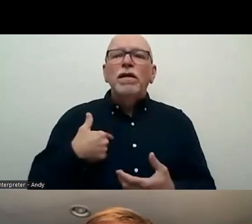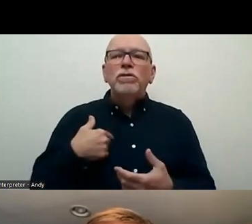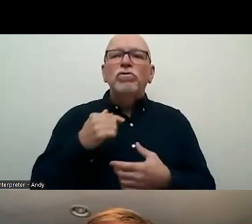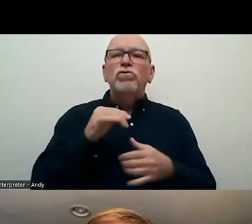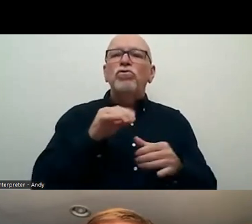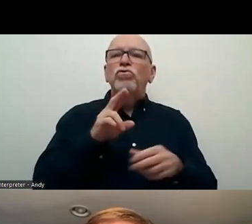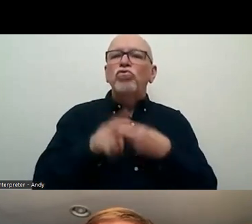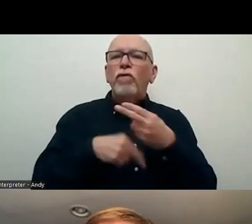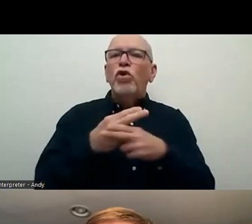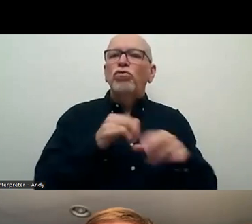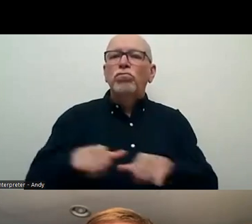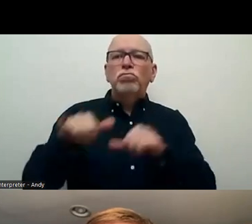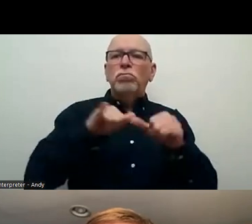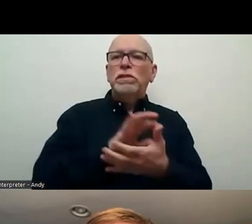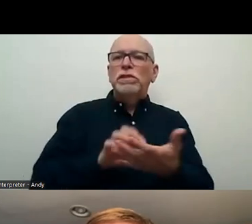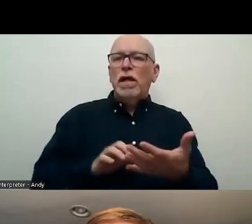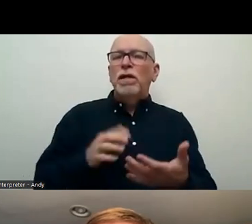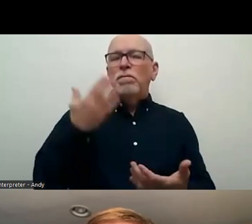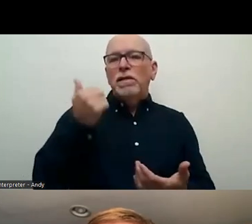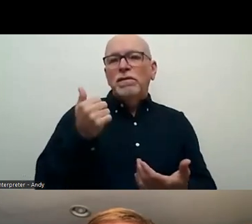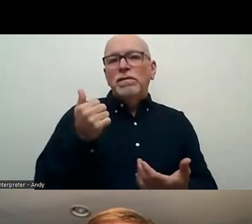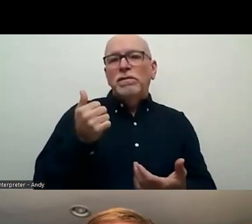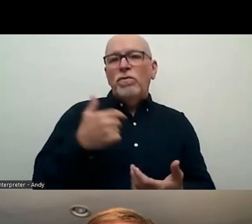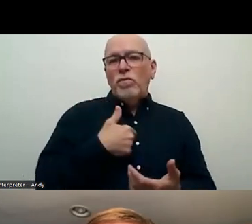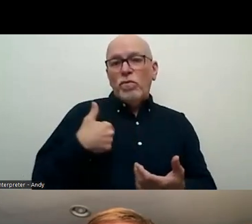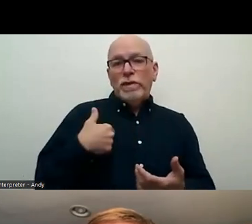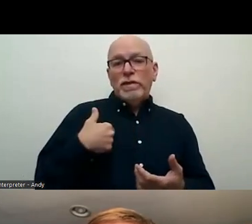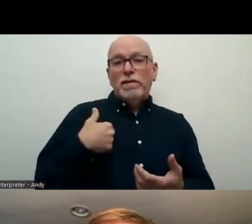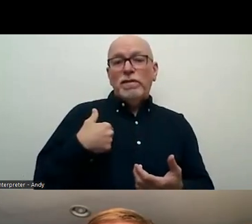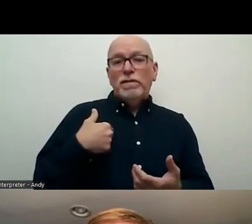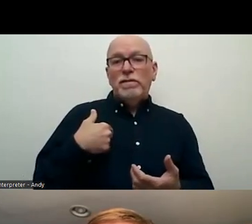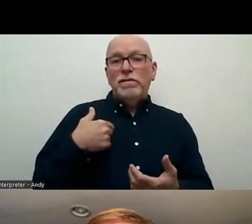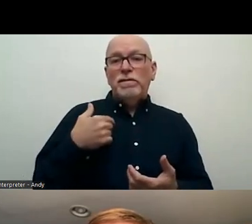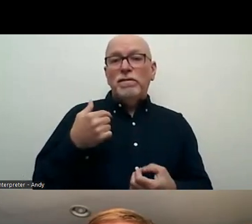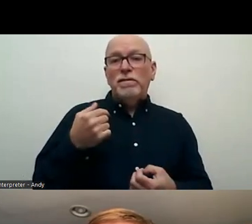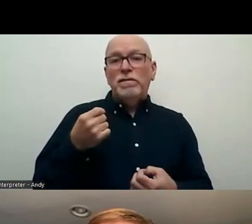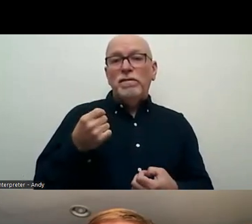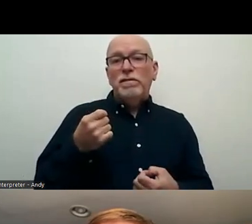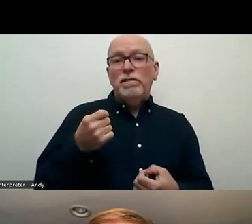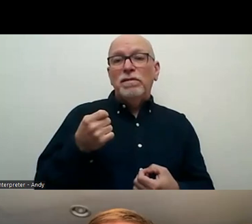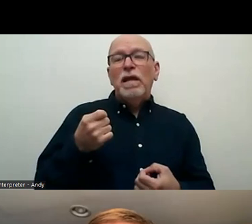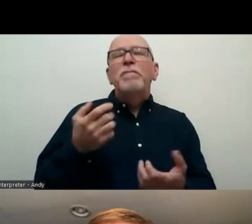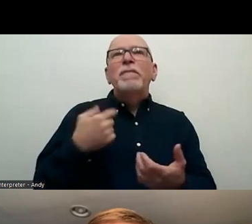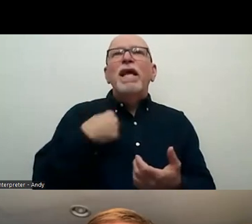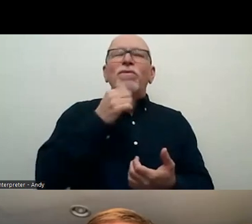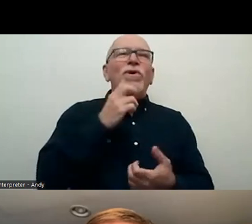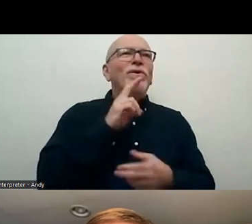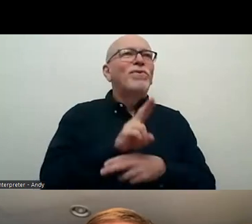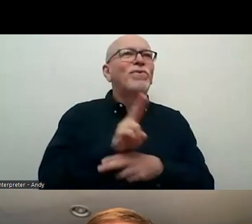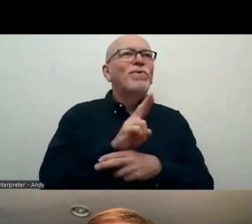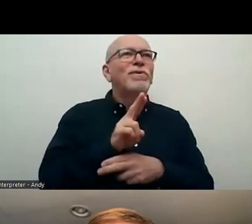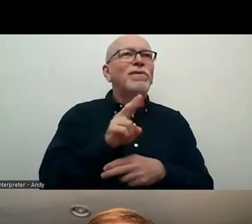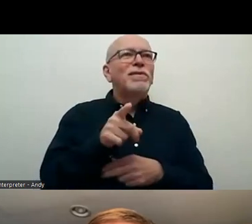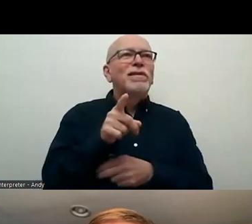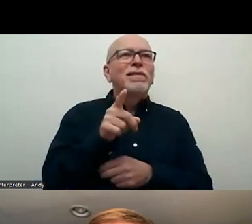to the universal design because we are i don't want to use the word entitled